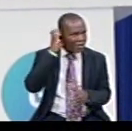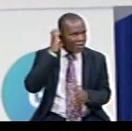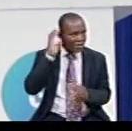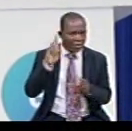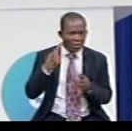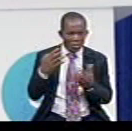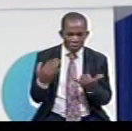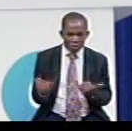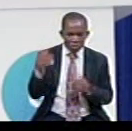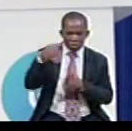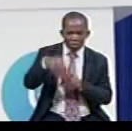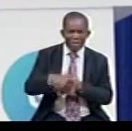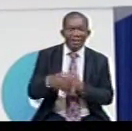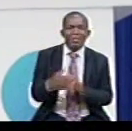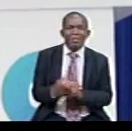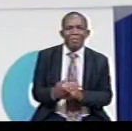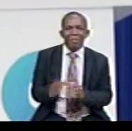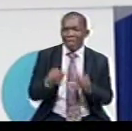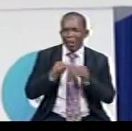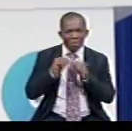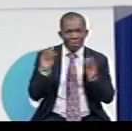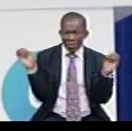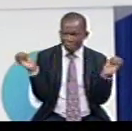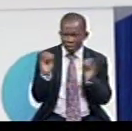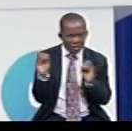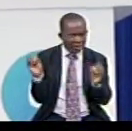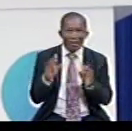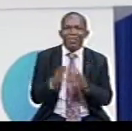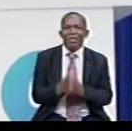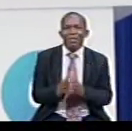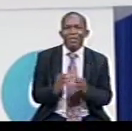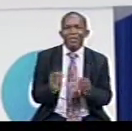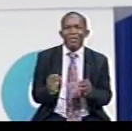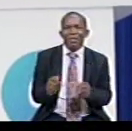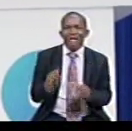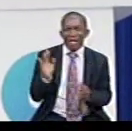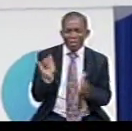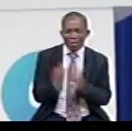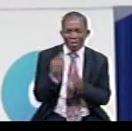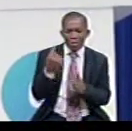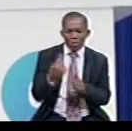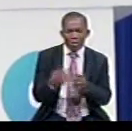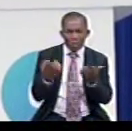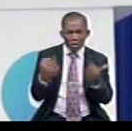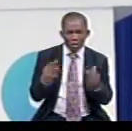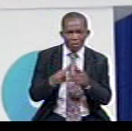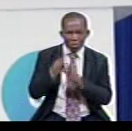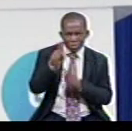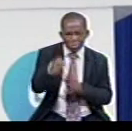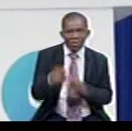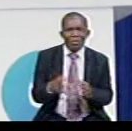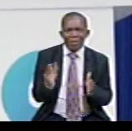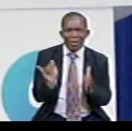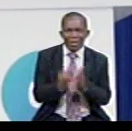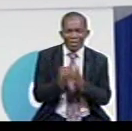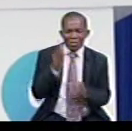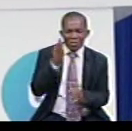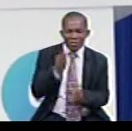and nothing else. And as that word comes to you, that your faith will be stirred